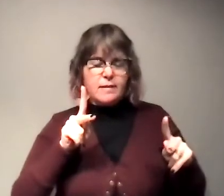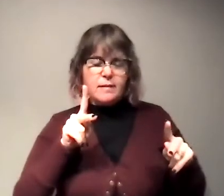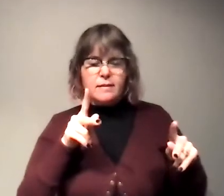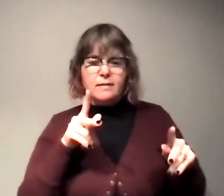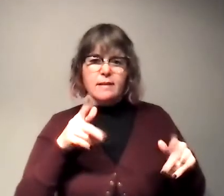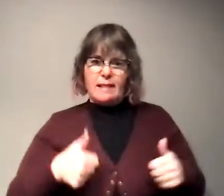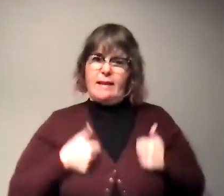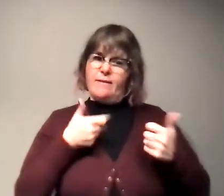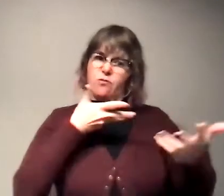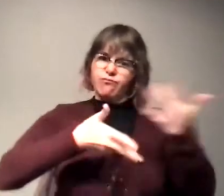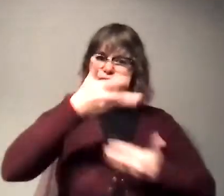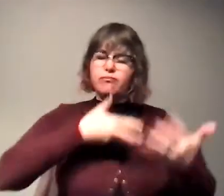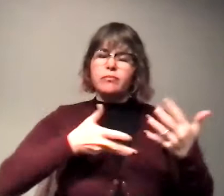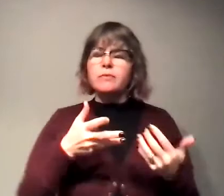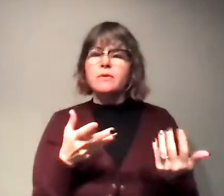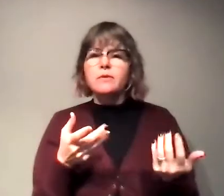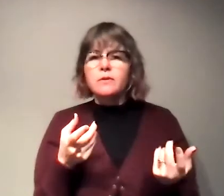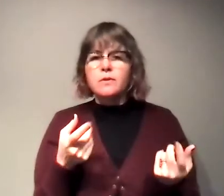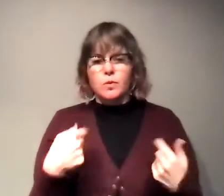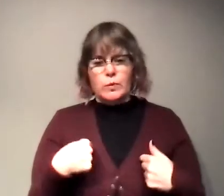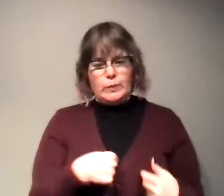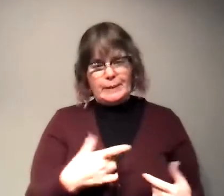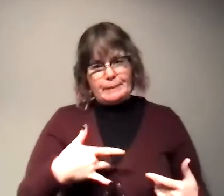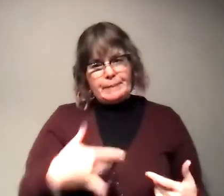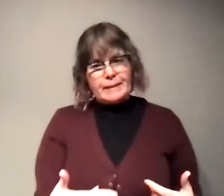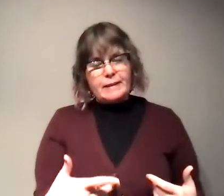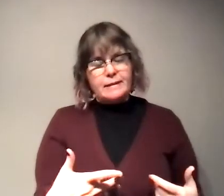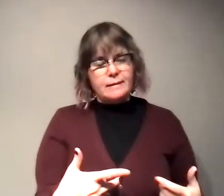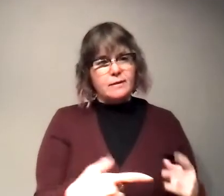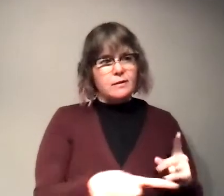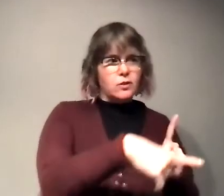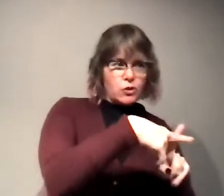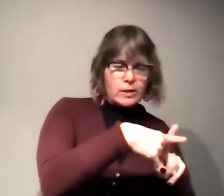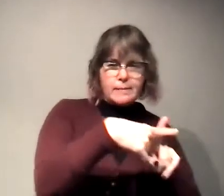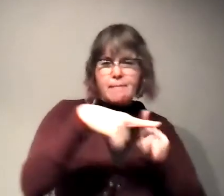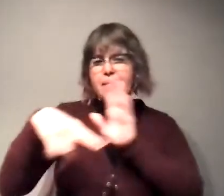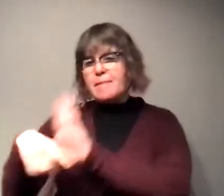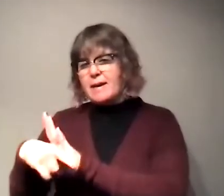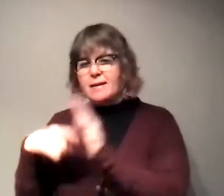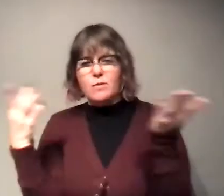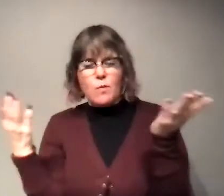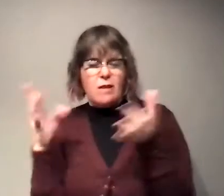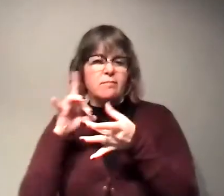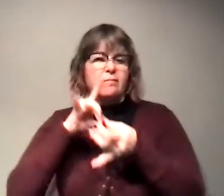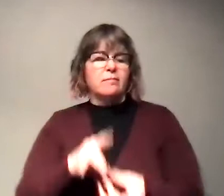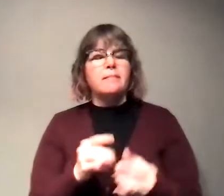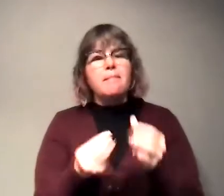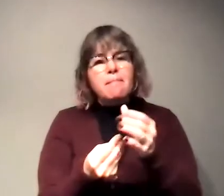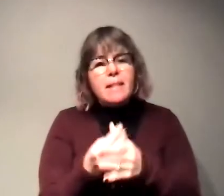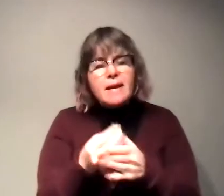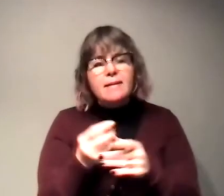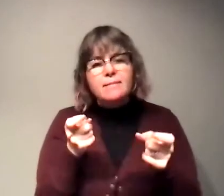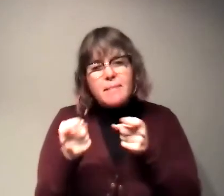lot, what are things that we do that are like good, and what are things we do that are bad in terms of like plant